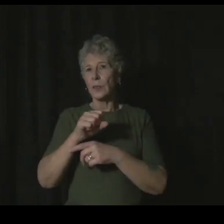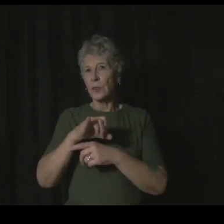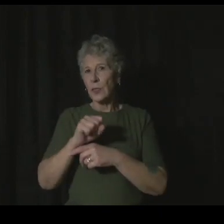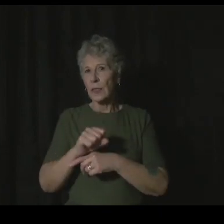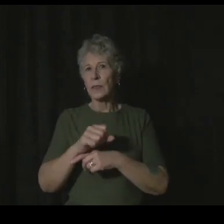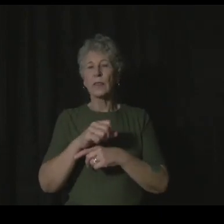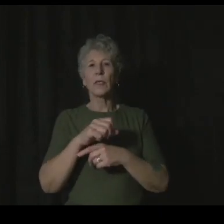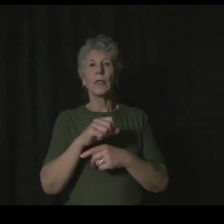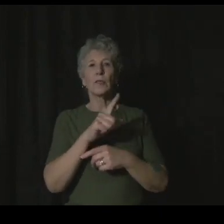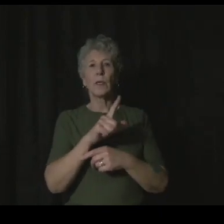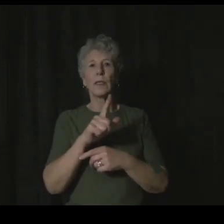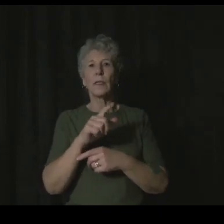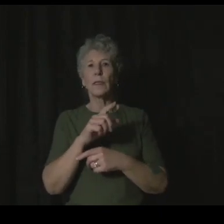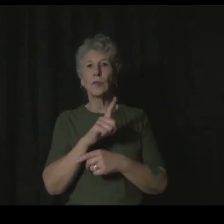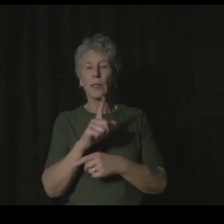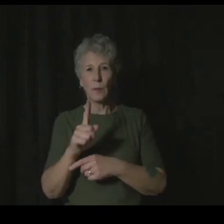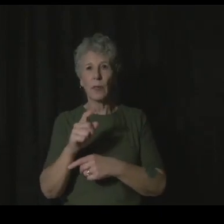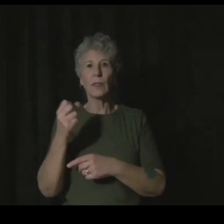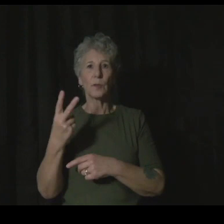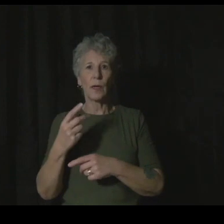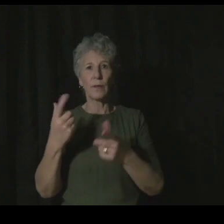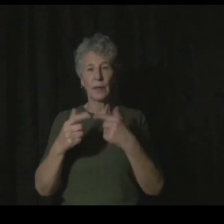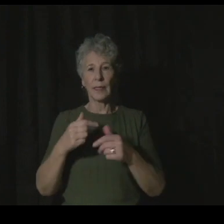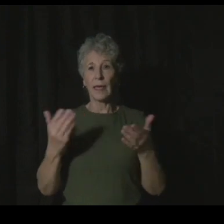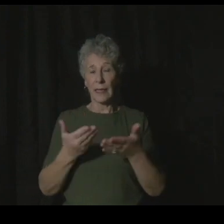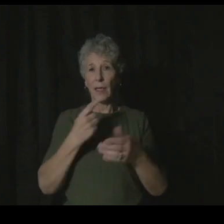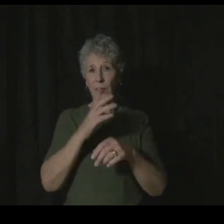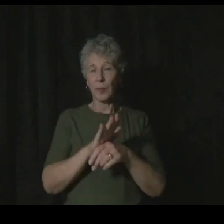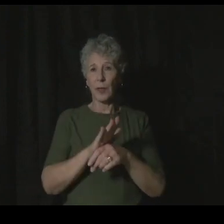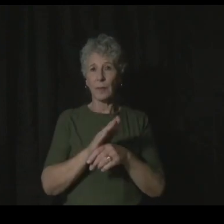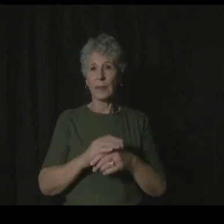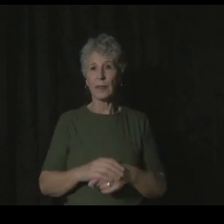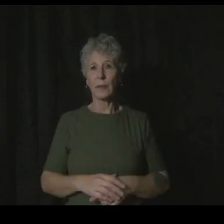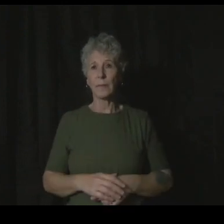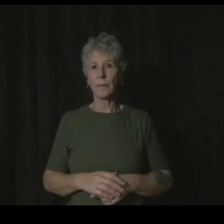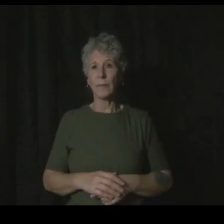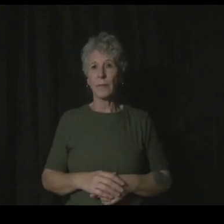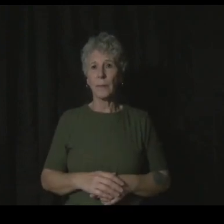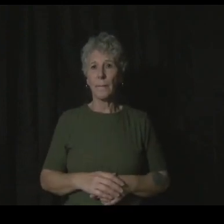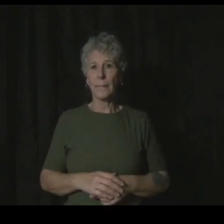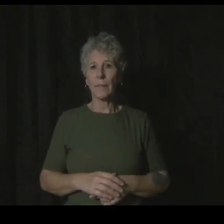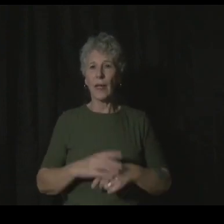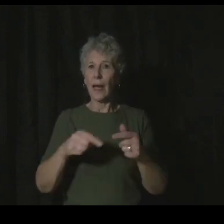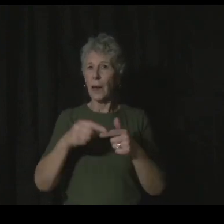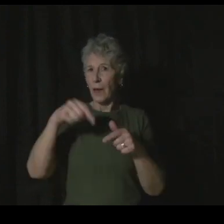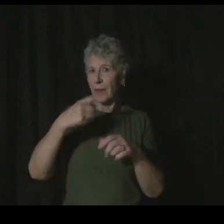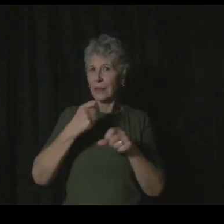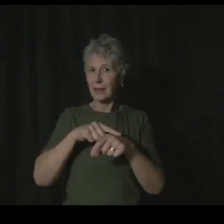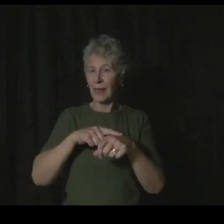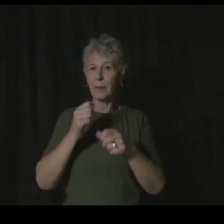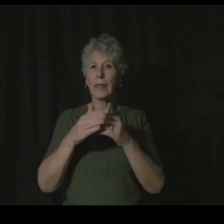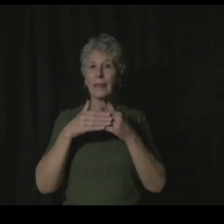9. "For this is what the promise said," God's being more specific. He said, "What I said was, about this time next year, I'm